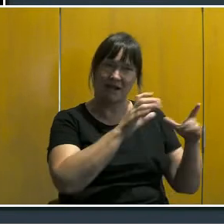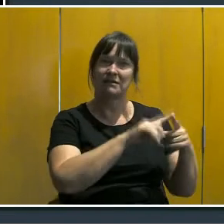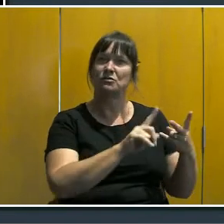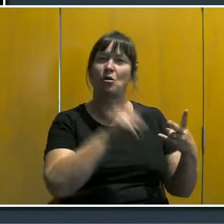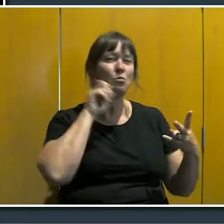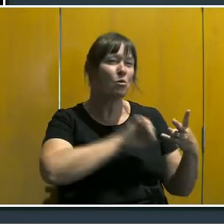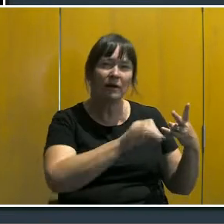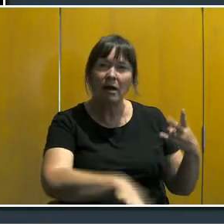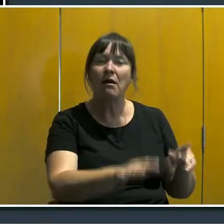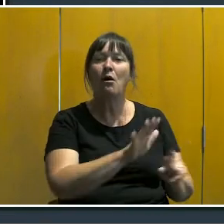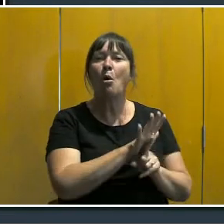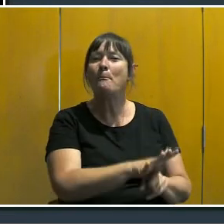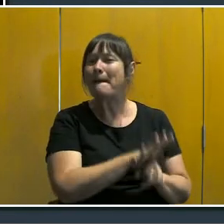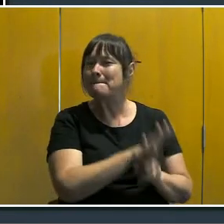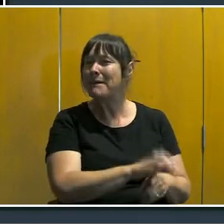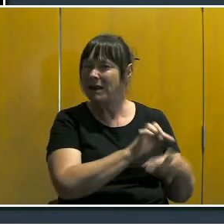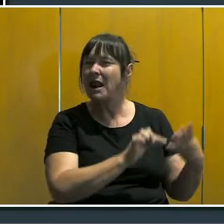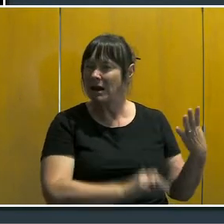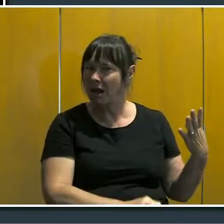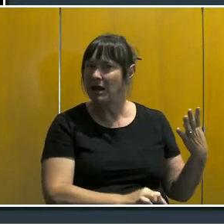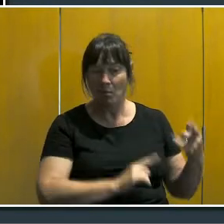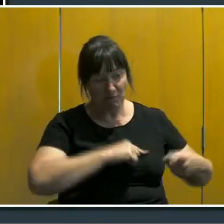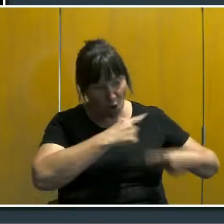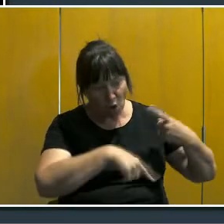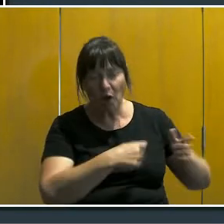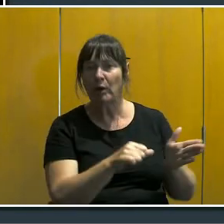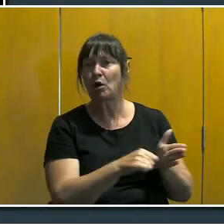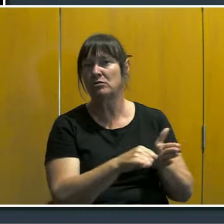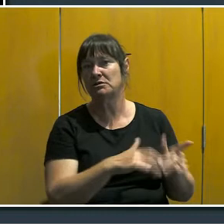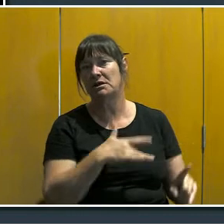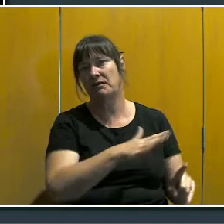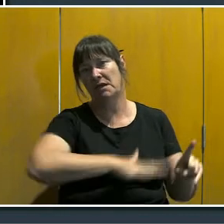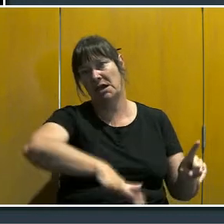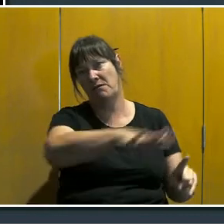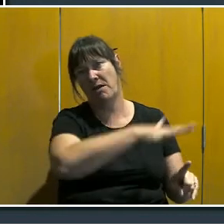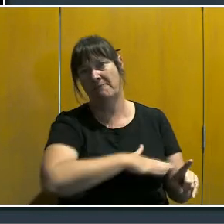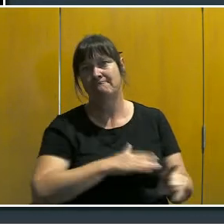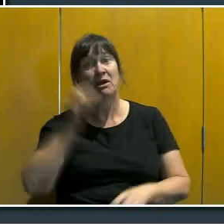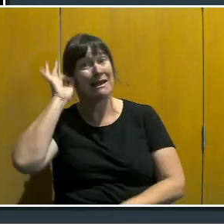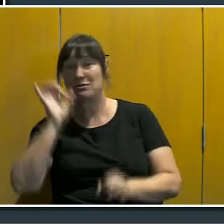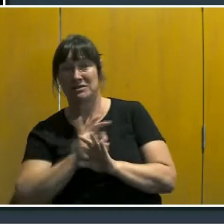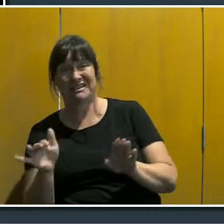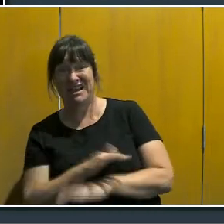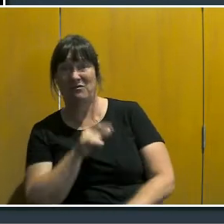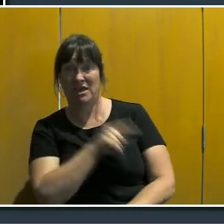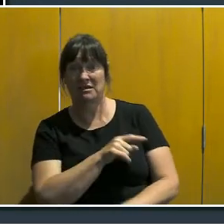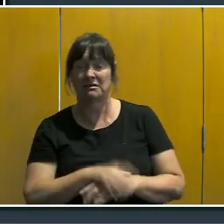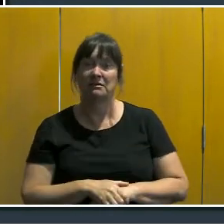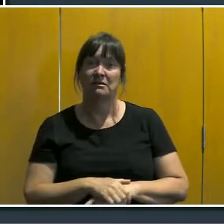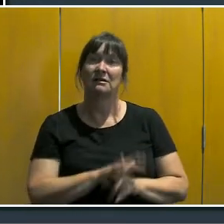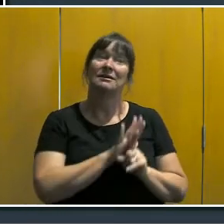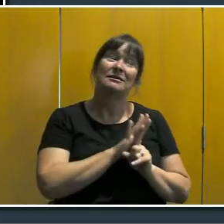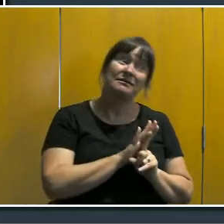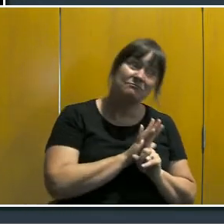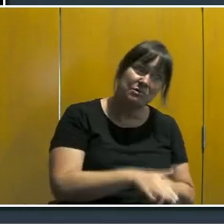which include capital expenditure and ongoing costs, which Christina has talked about previously. Pressure tanks,